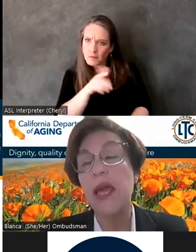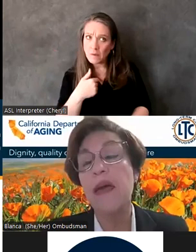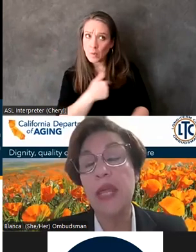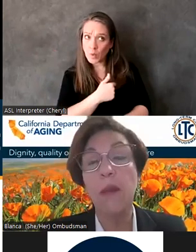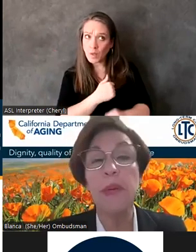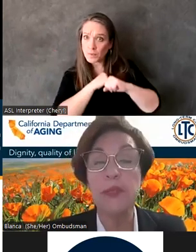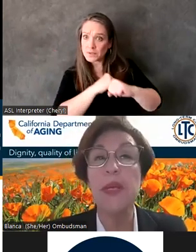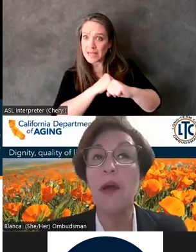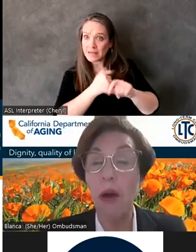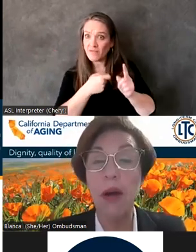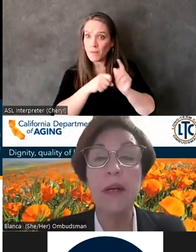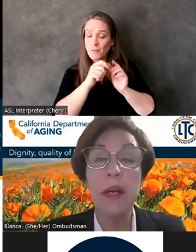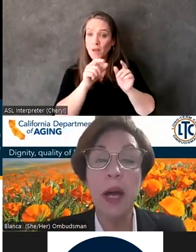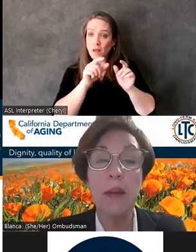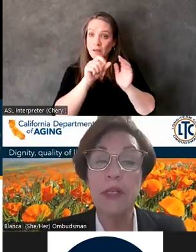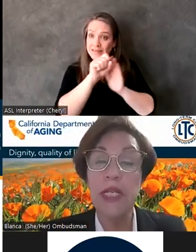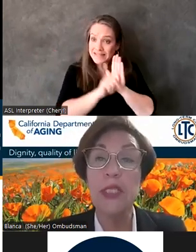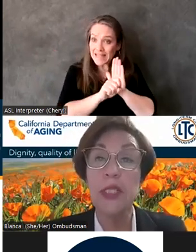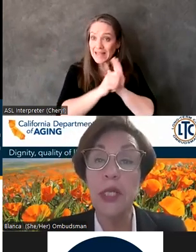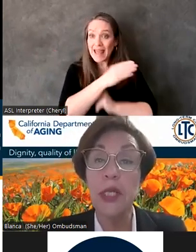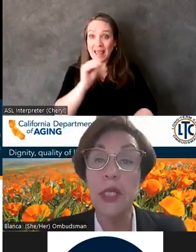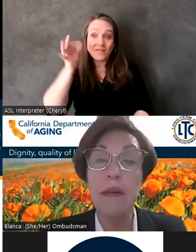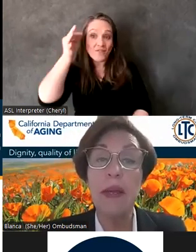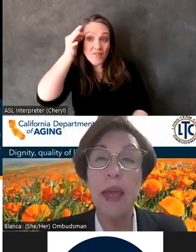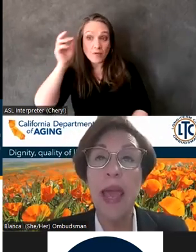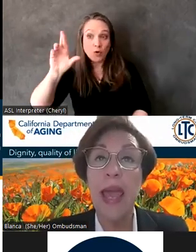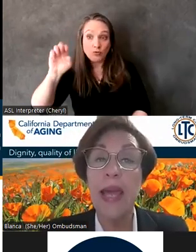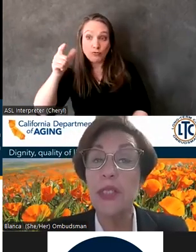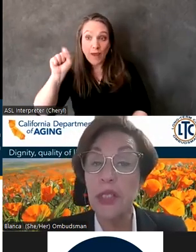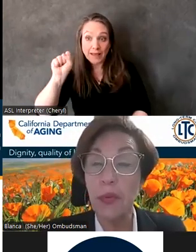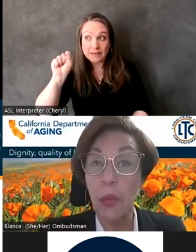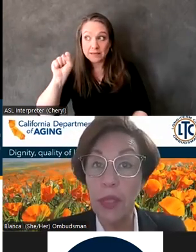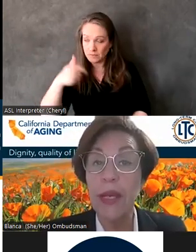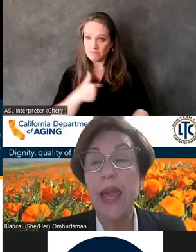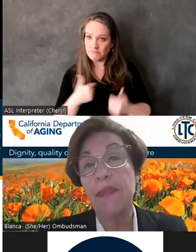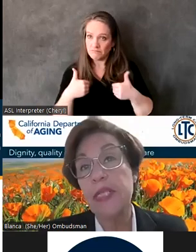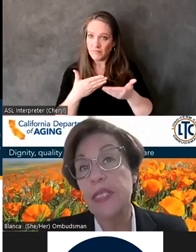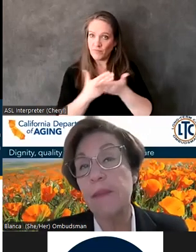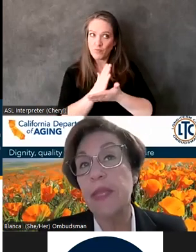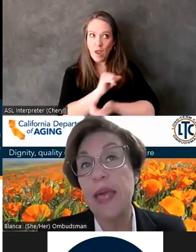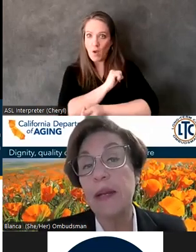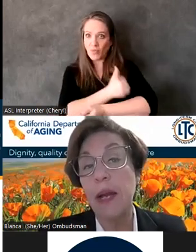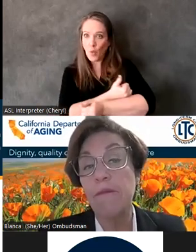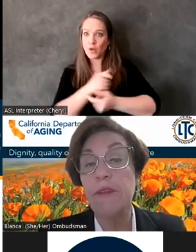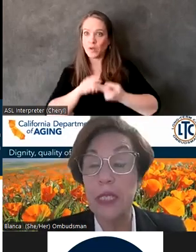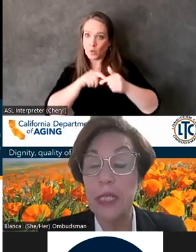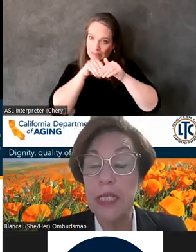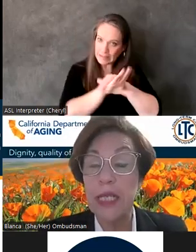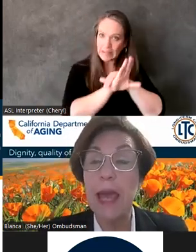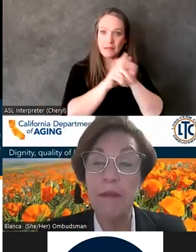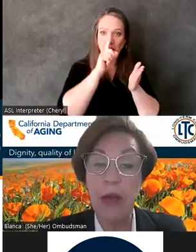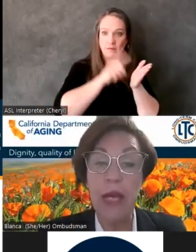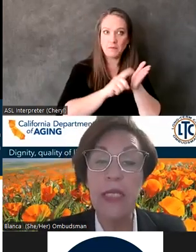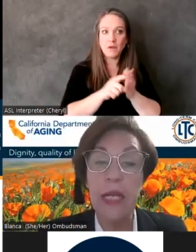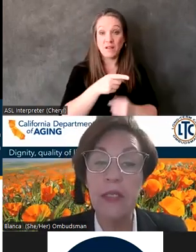regulations that ombudsmen are protected to go in and to do the work. And this is something that facilities